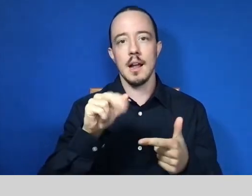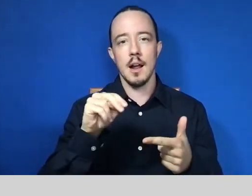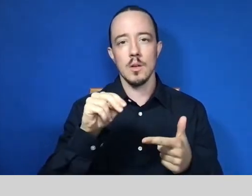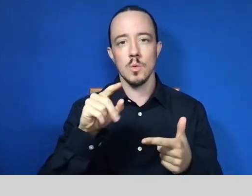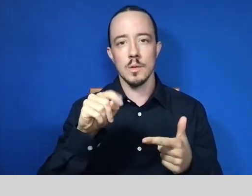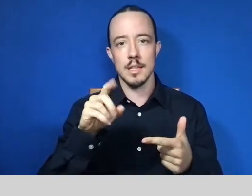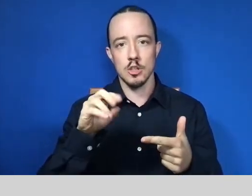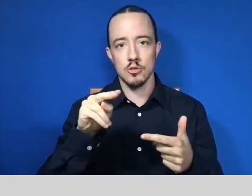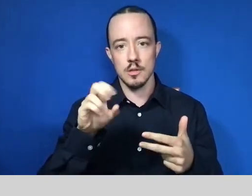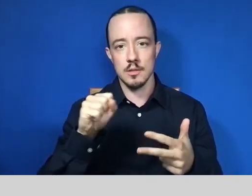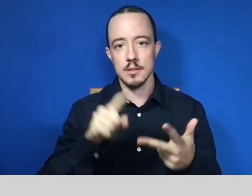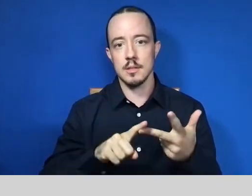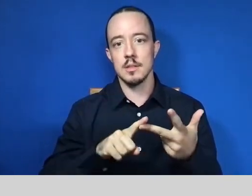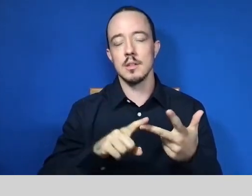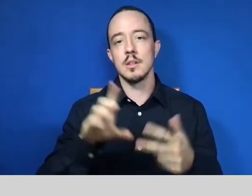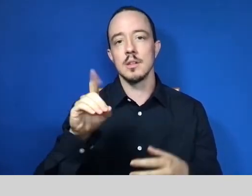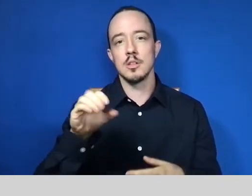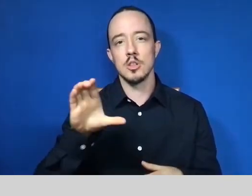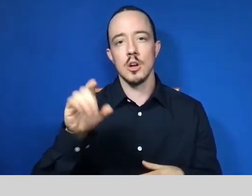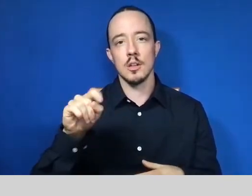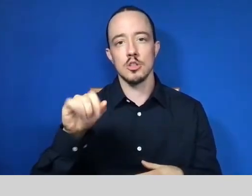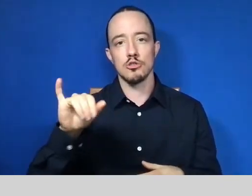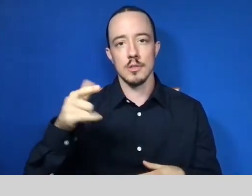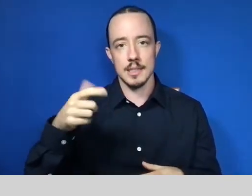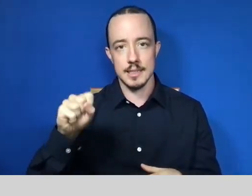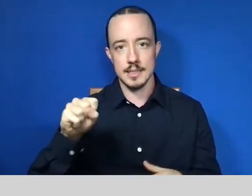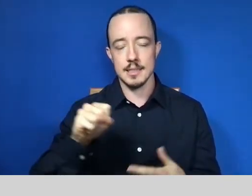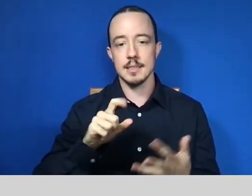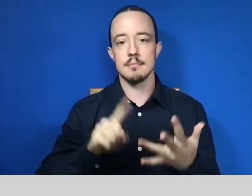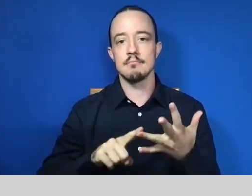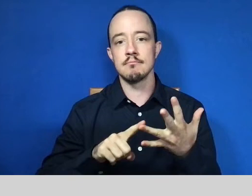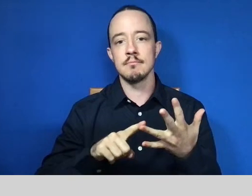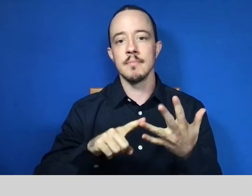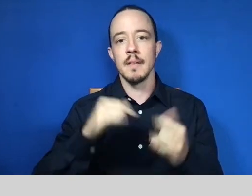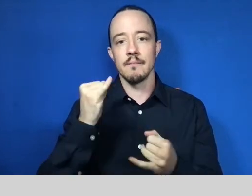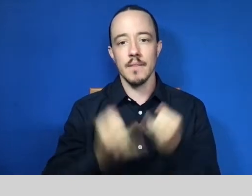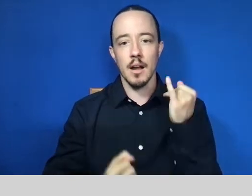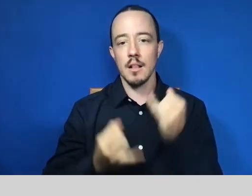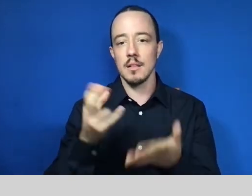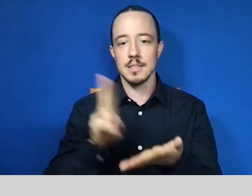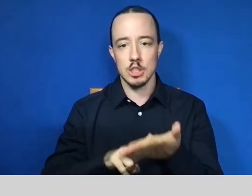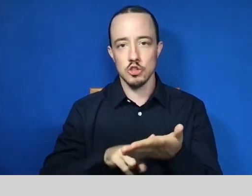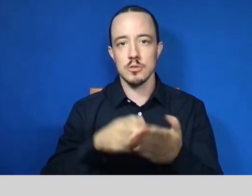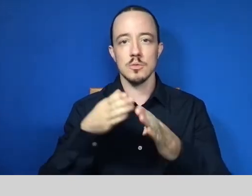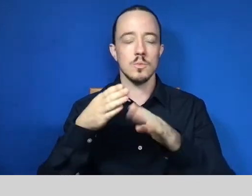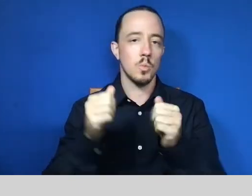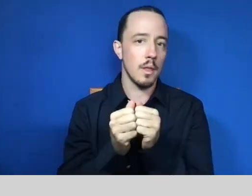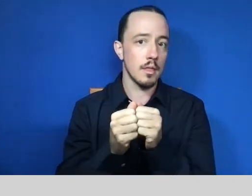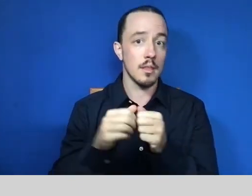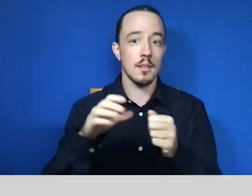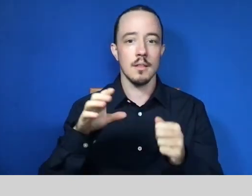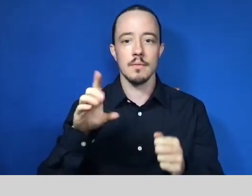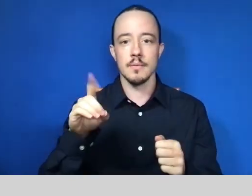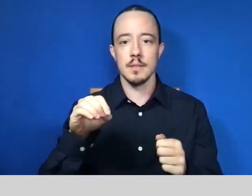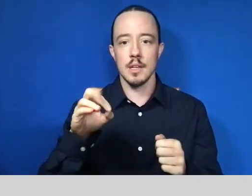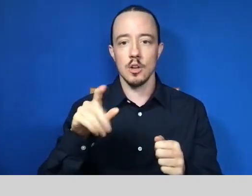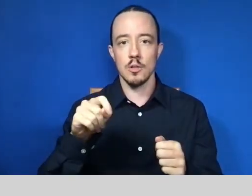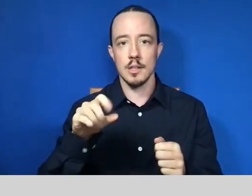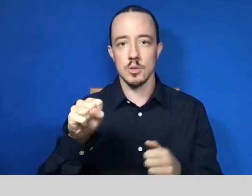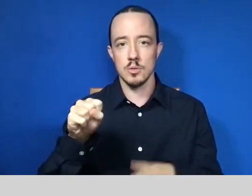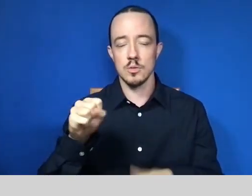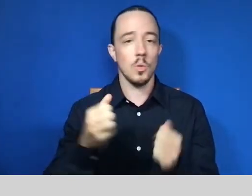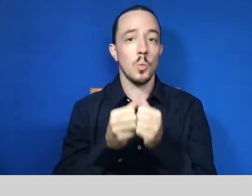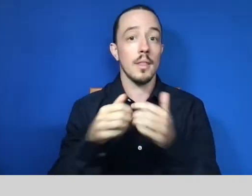strings, final function signatures after resolving all the decorators, constants, if you can do this. If